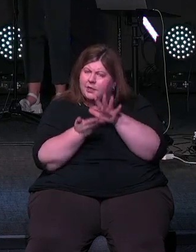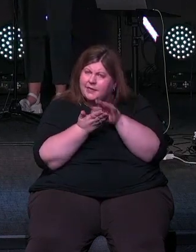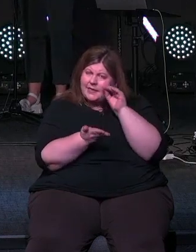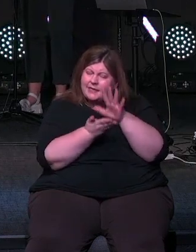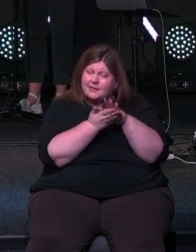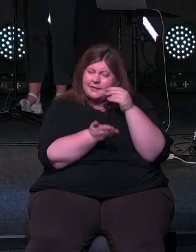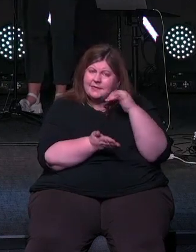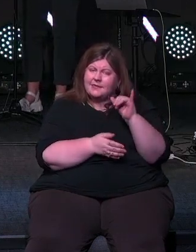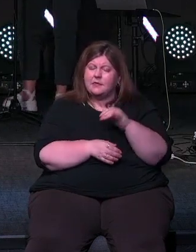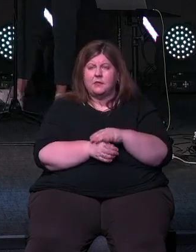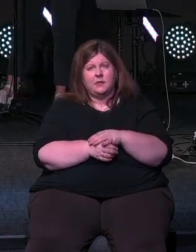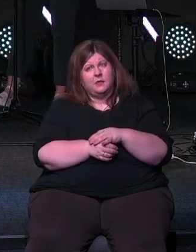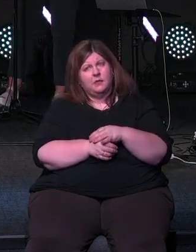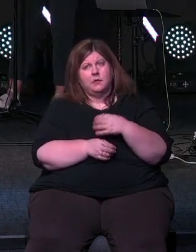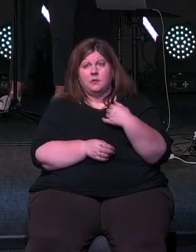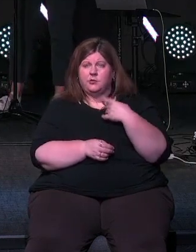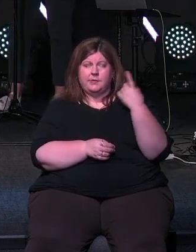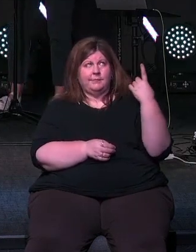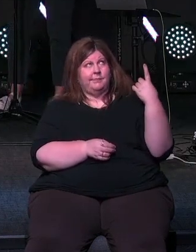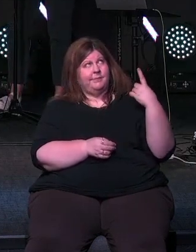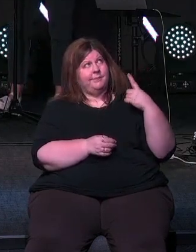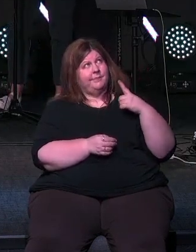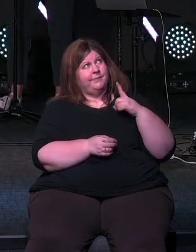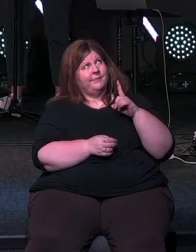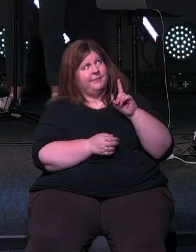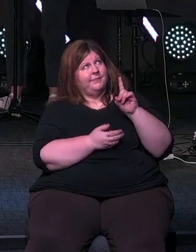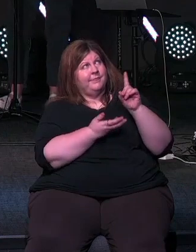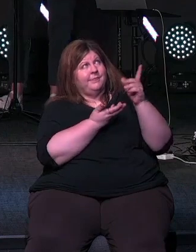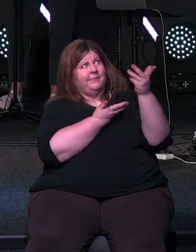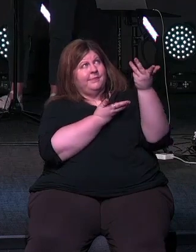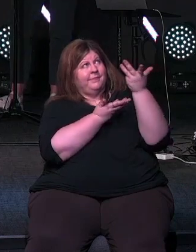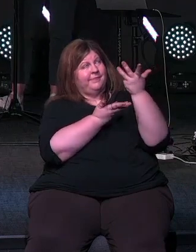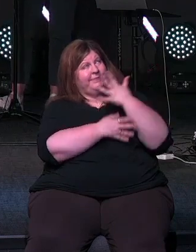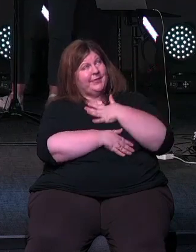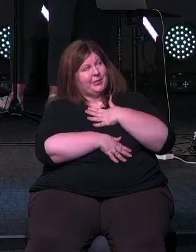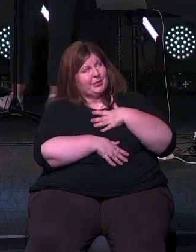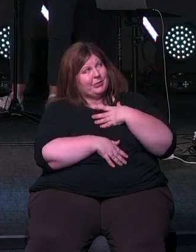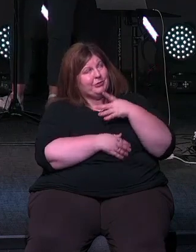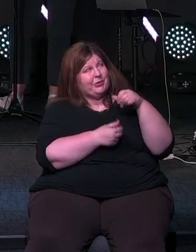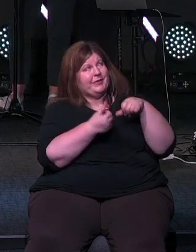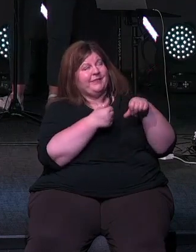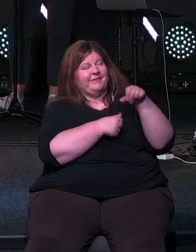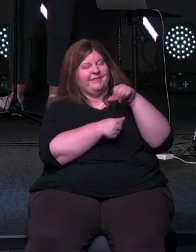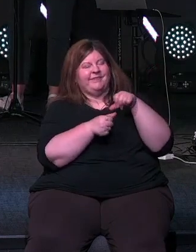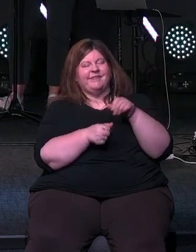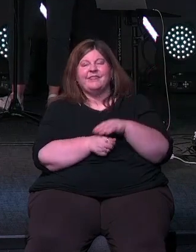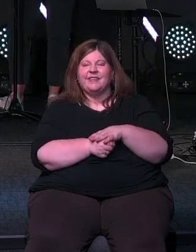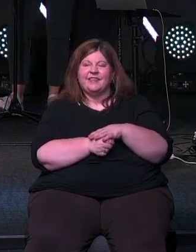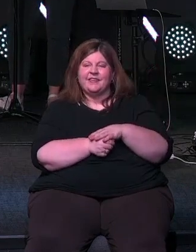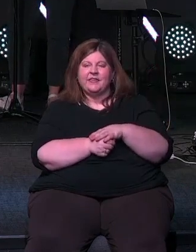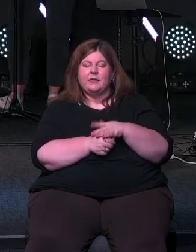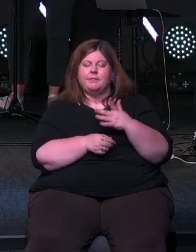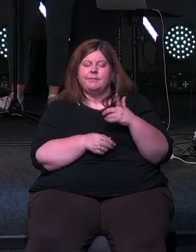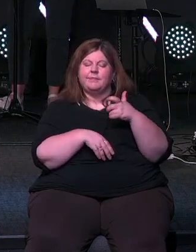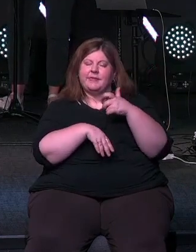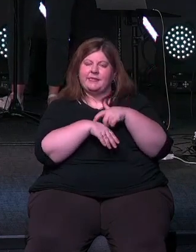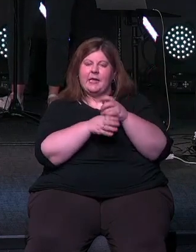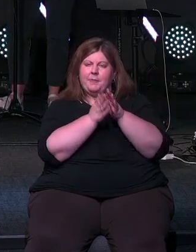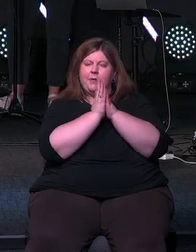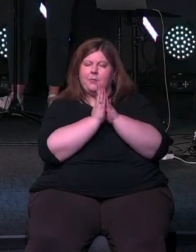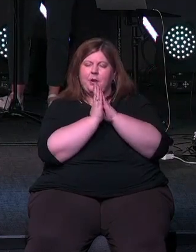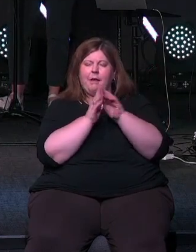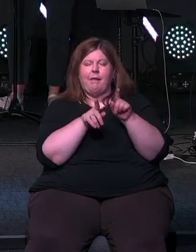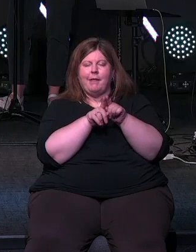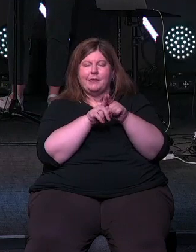Learning how to just step in and sit in his presence and enjoy time with him. This way of praying, it's also like adoration. It's called